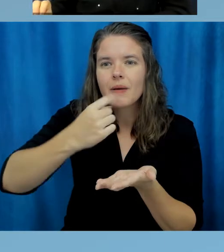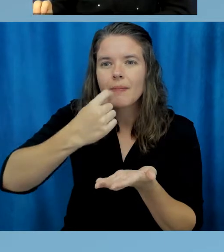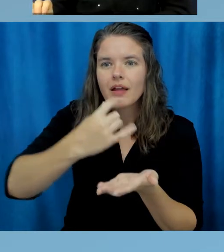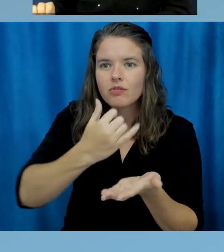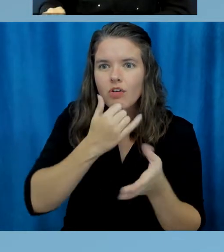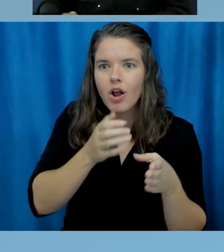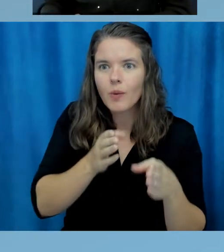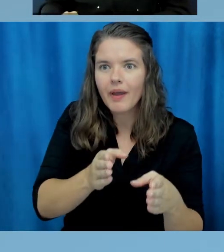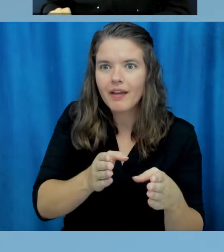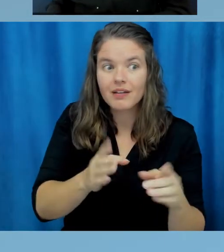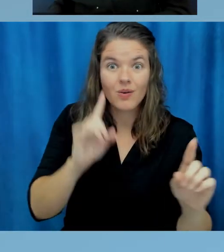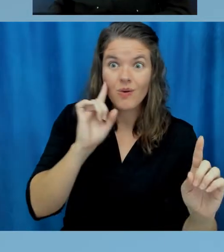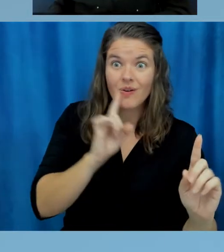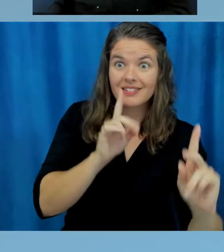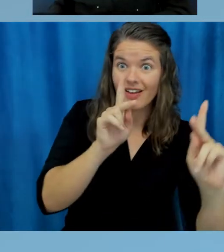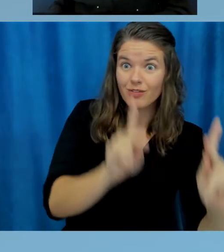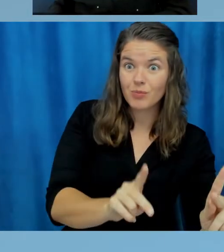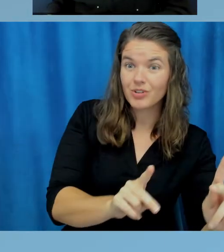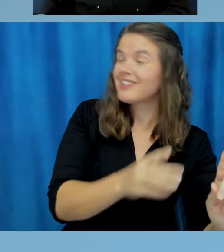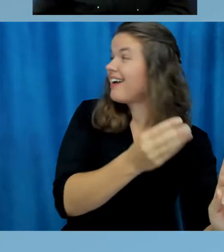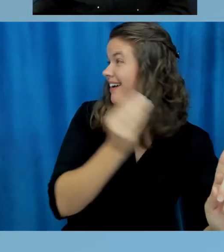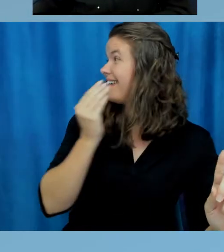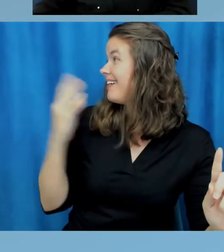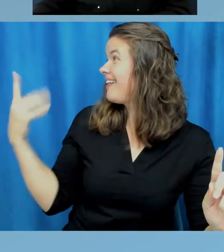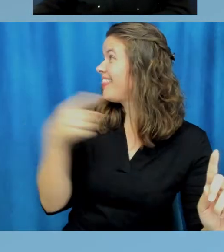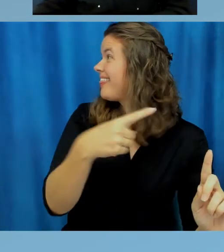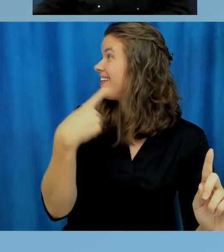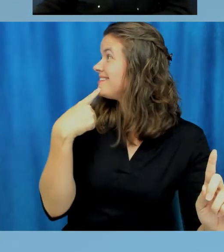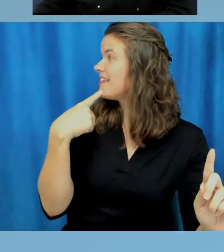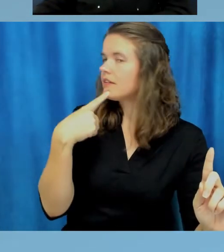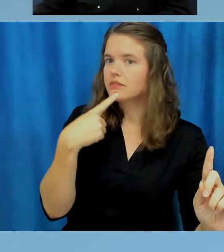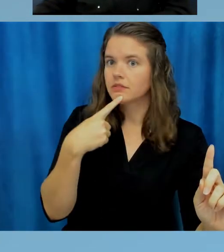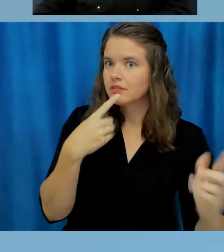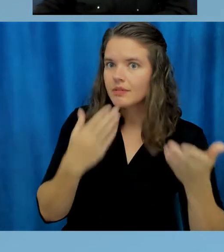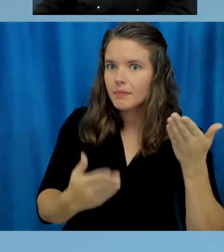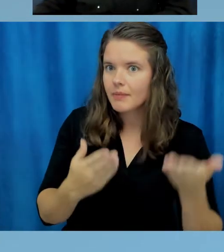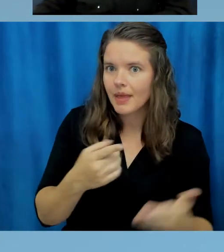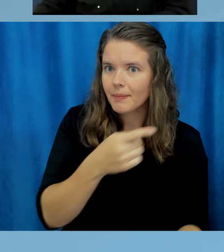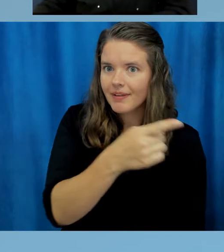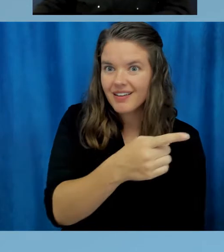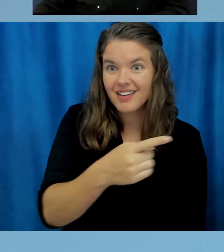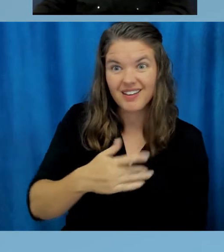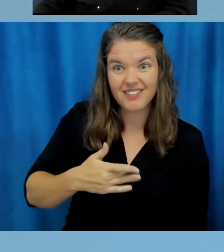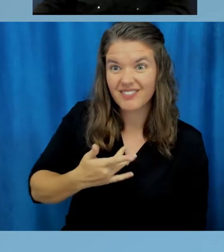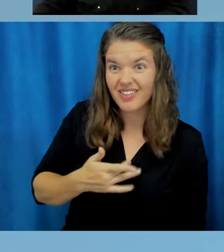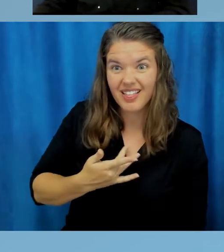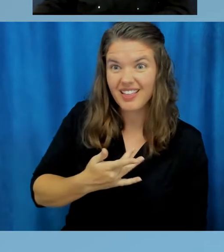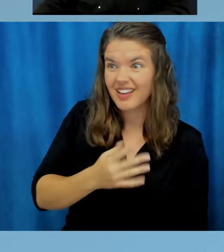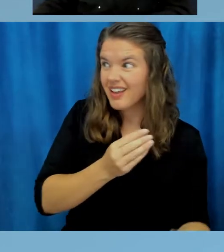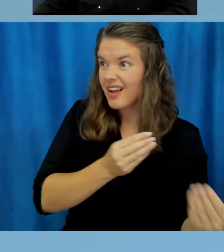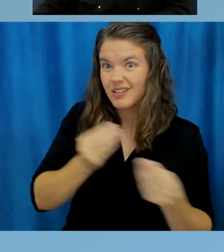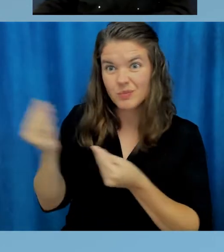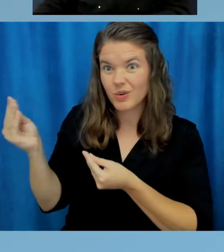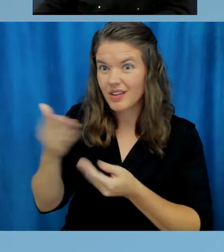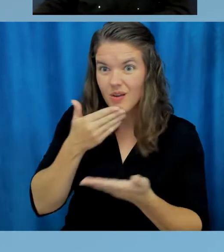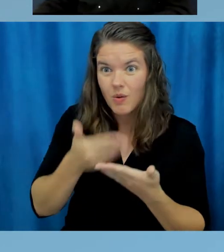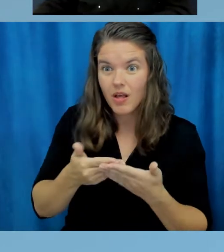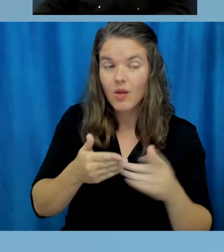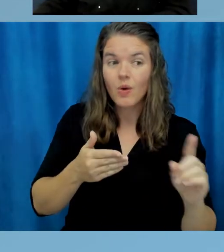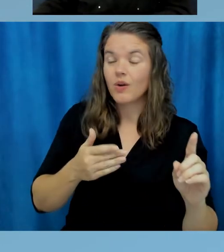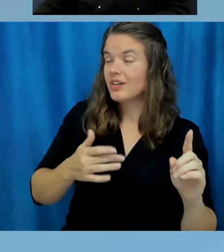they're telling you, the deaf person is saying, is not what that deaf person is feeling, experiencing,